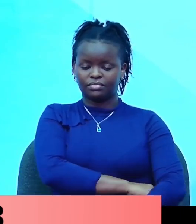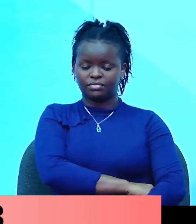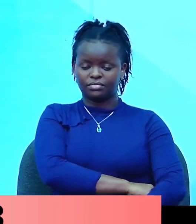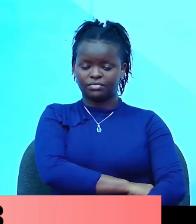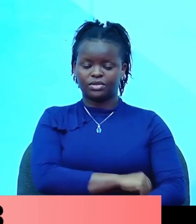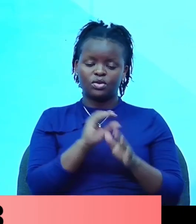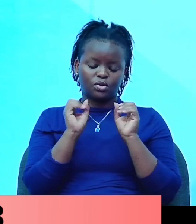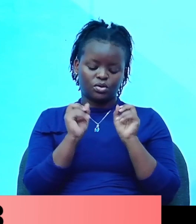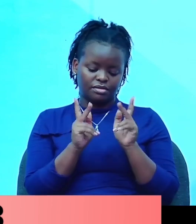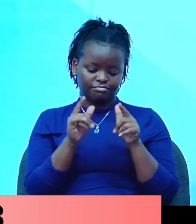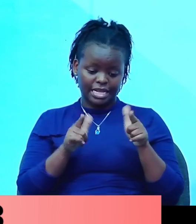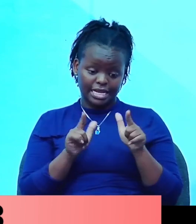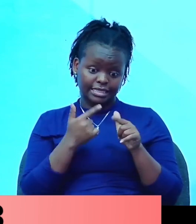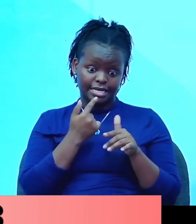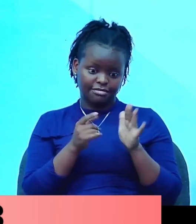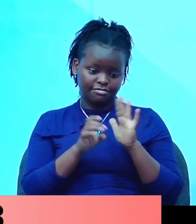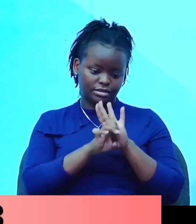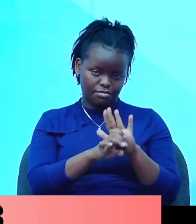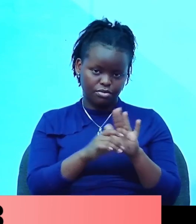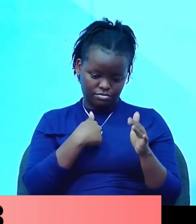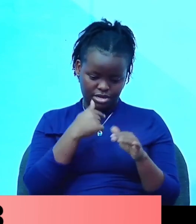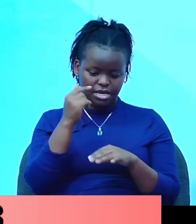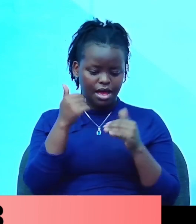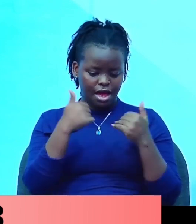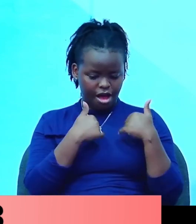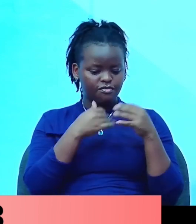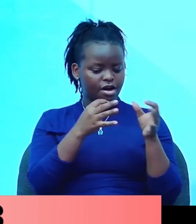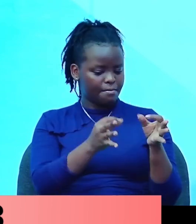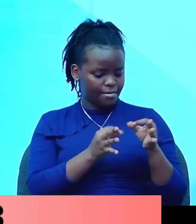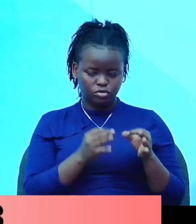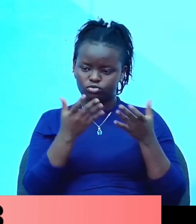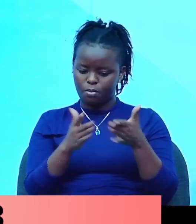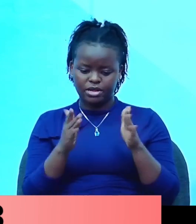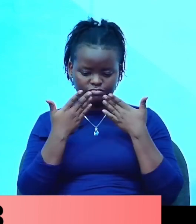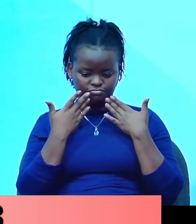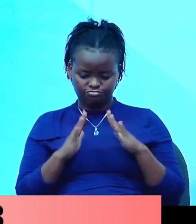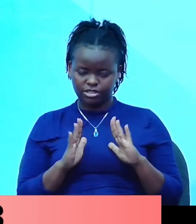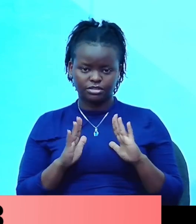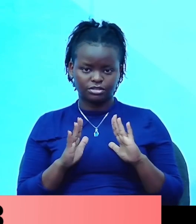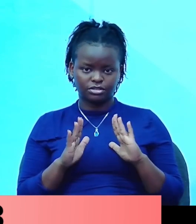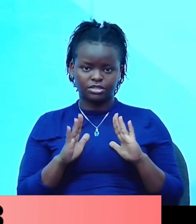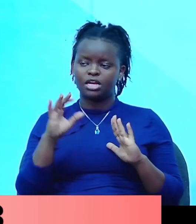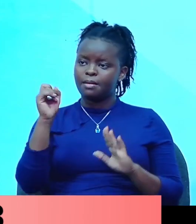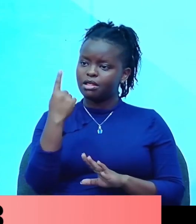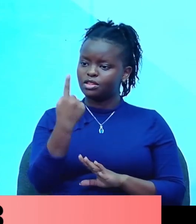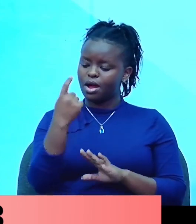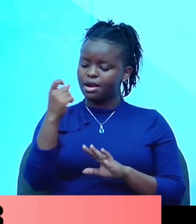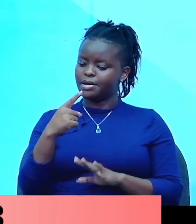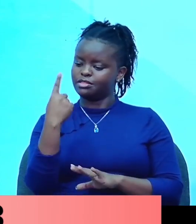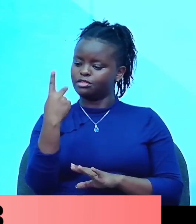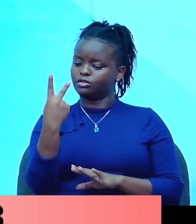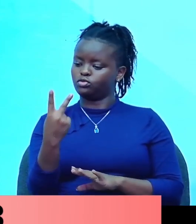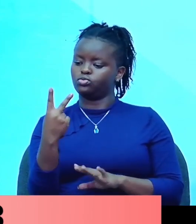right? Let's say, yes, I've opened up an account for example, January, February, nimeweka kitu, right? You